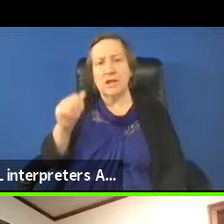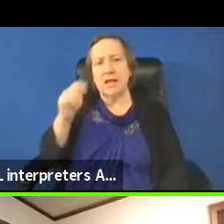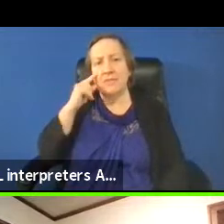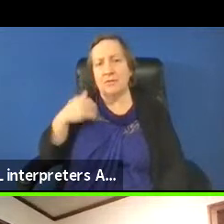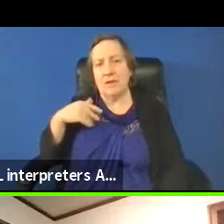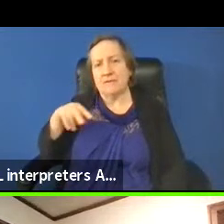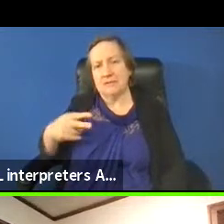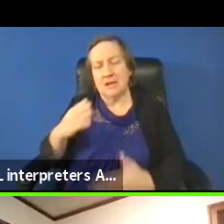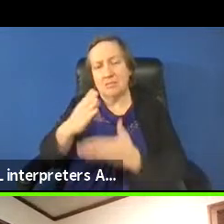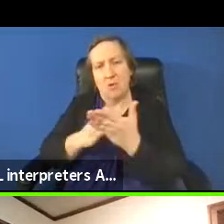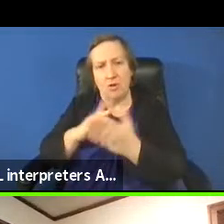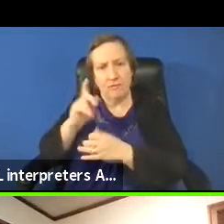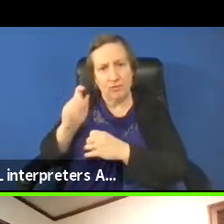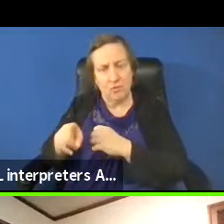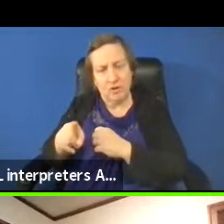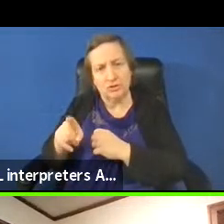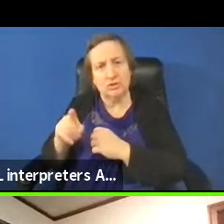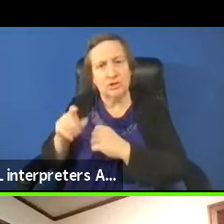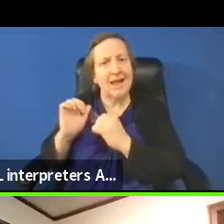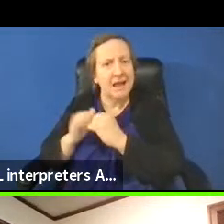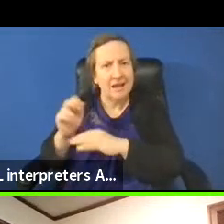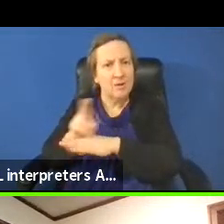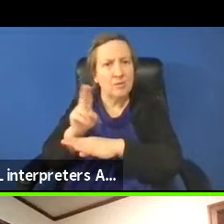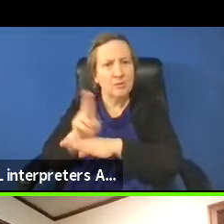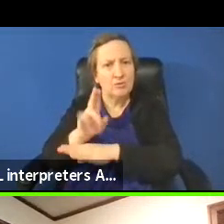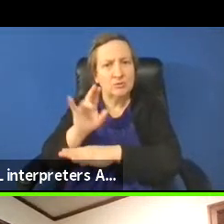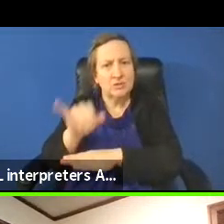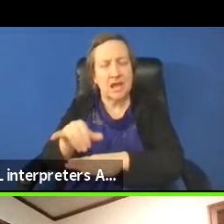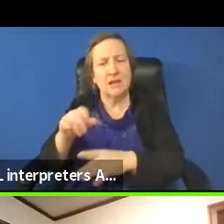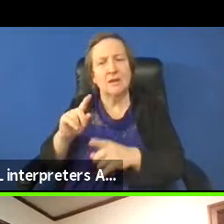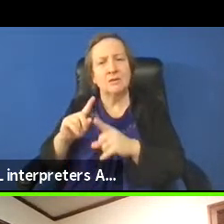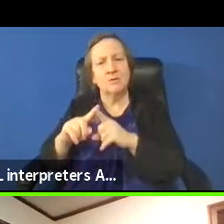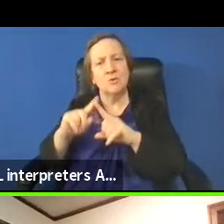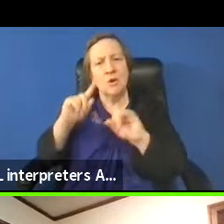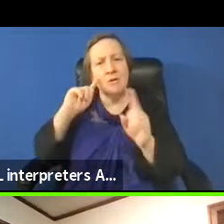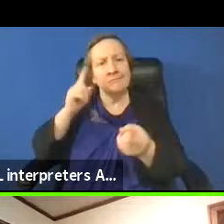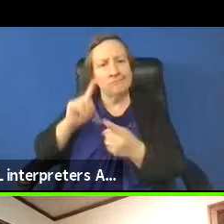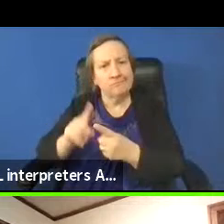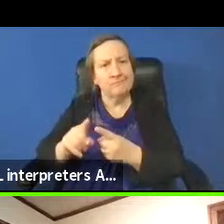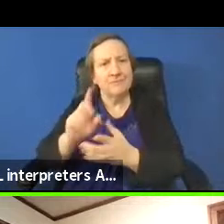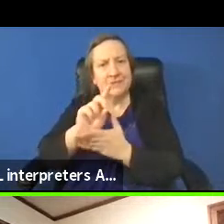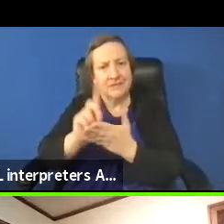of your question, which is how are these being used to narrow down